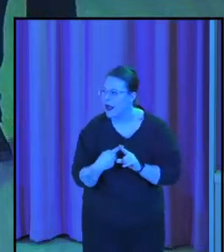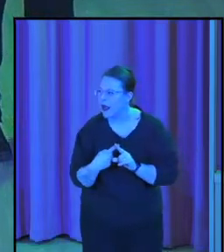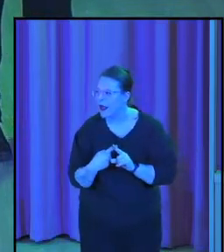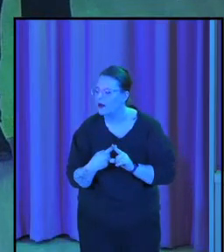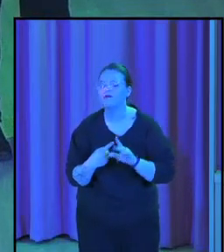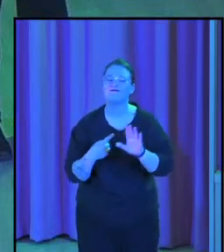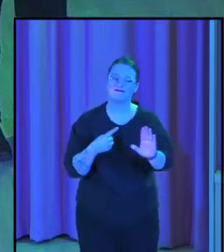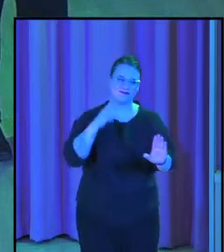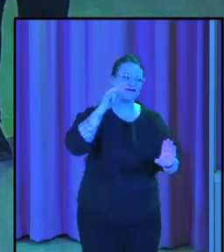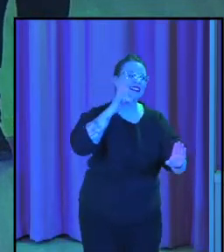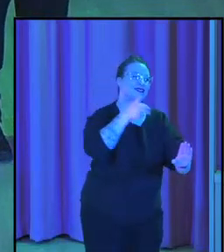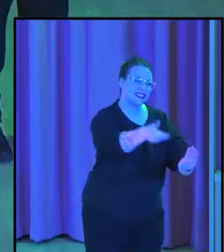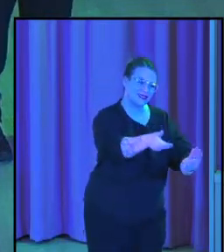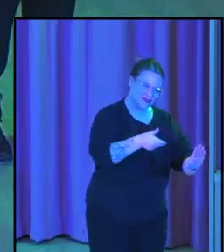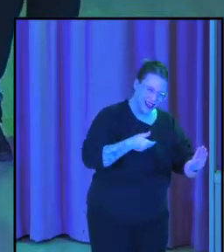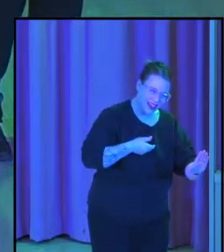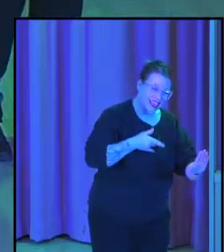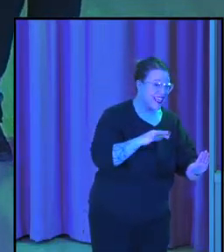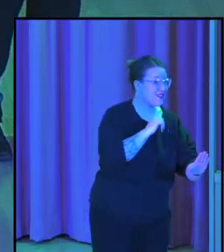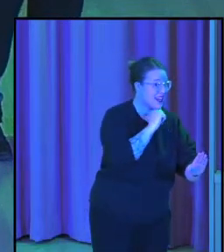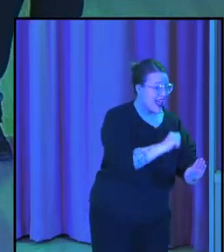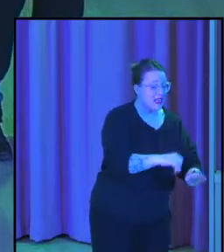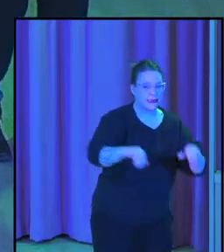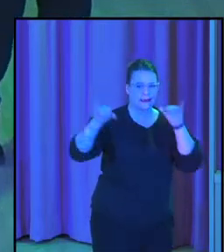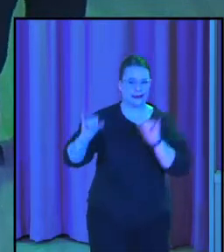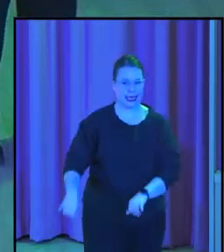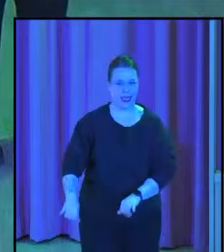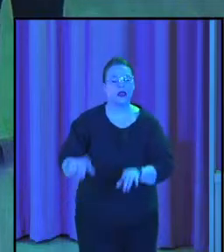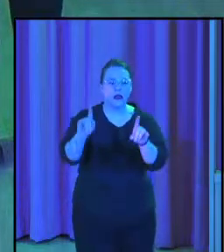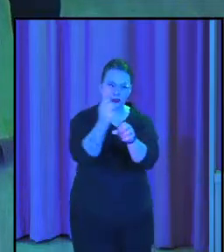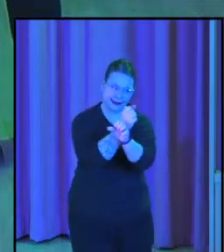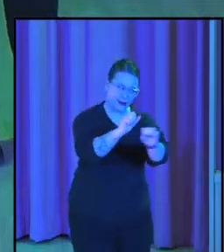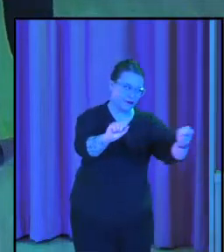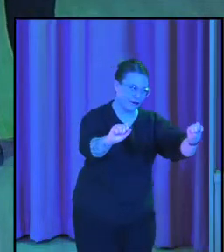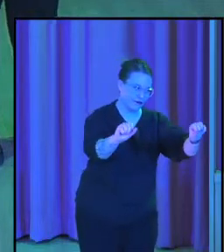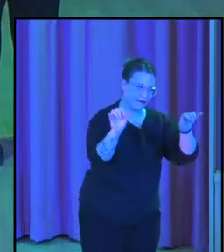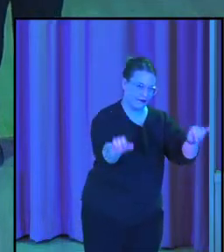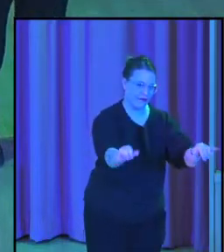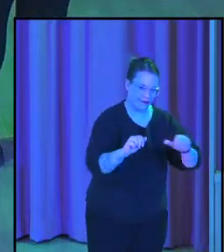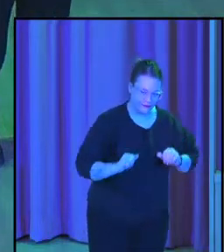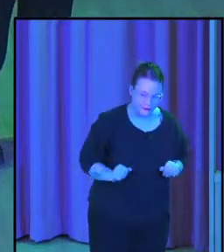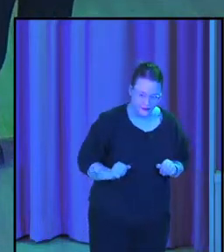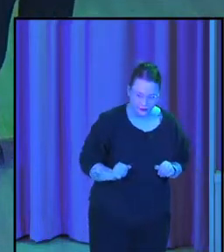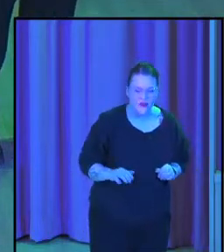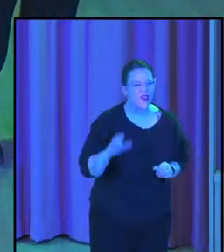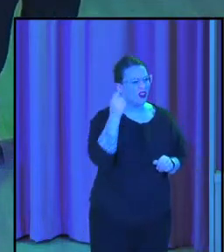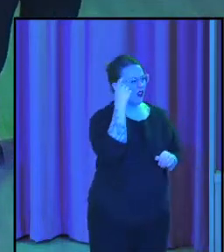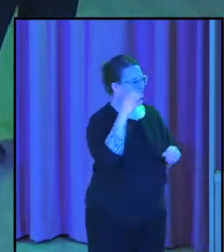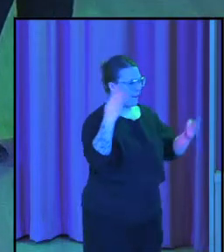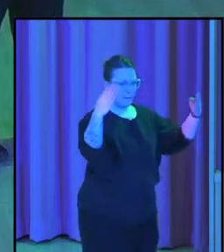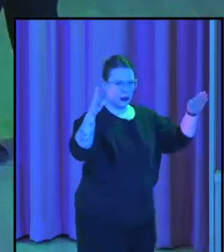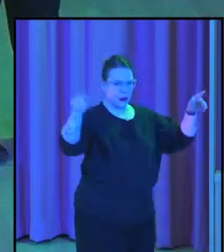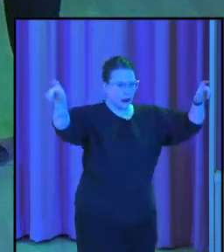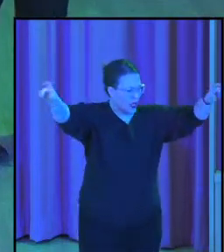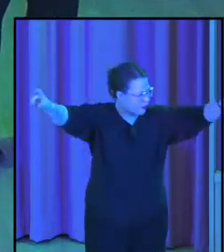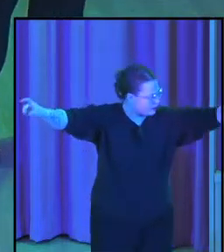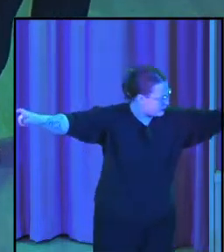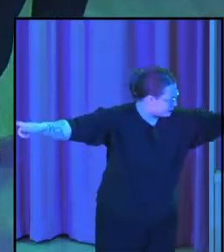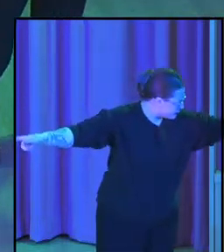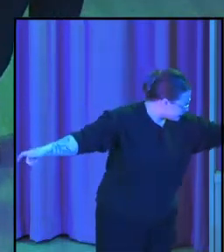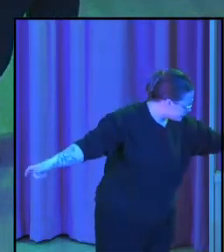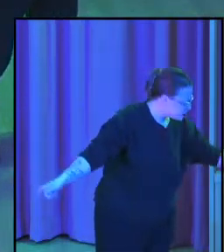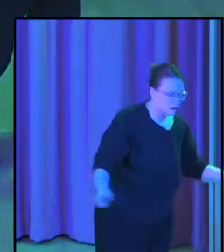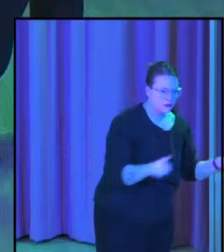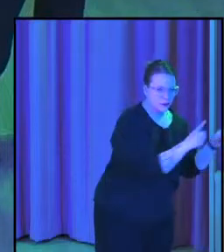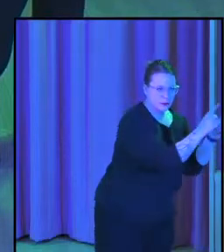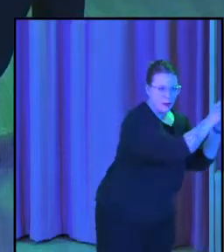Only when you're invited. And it's very important today for safety reasons, so please stay on the carpet today. And what do we know about the blue rivers that run along the sides of the